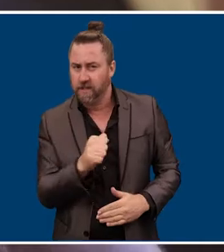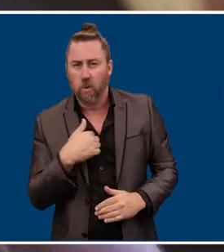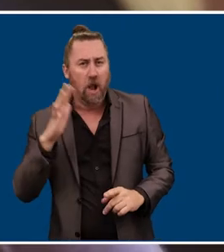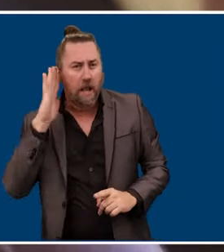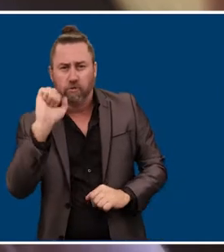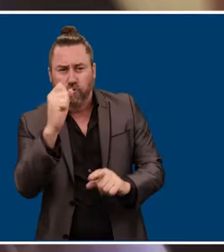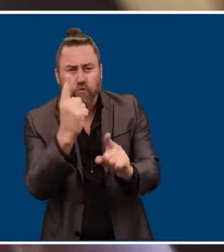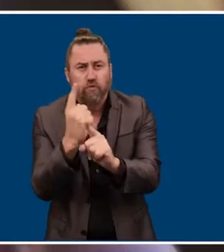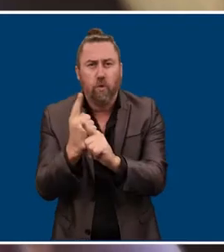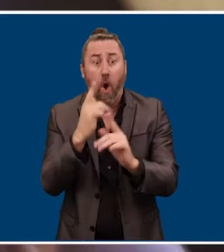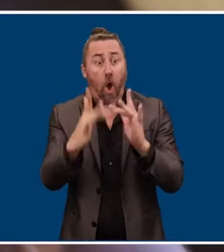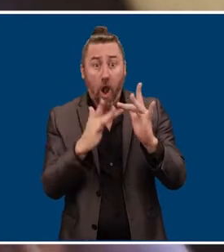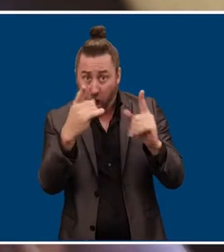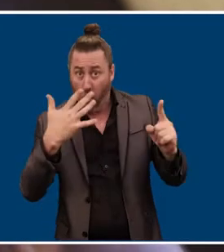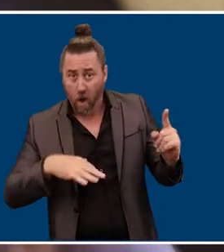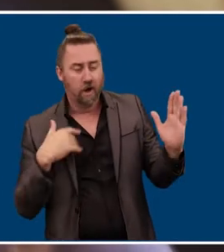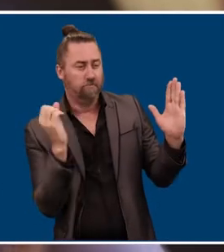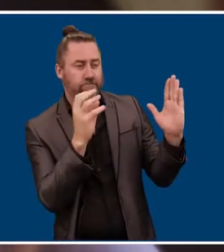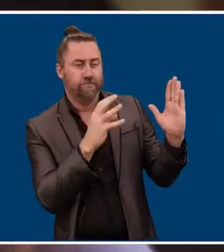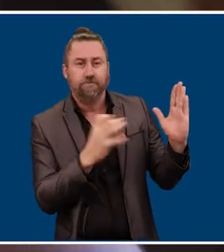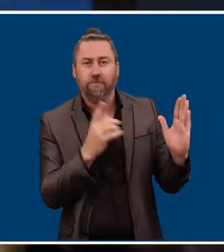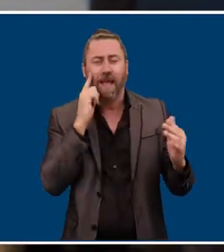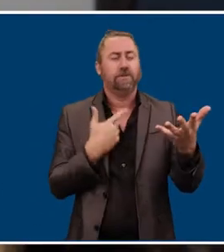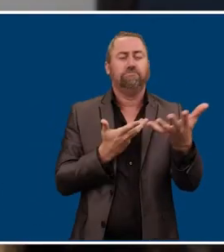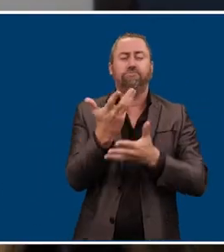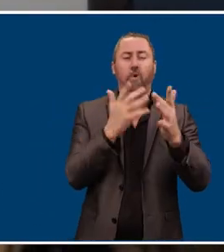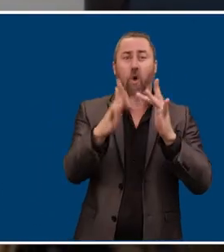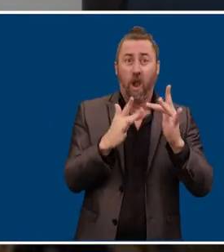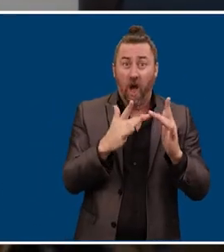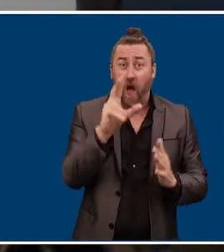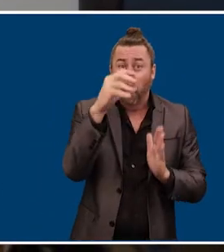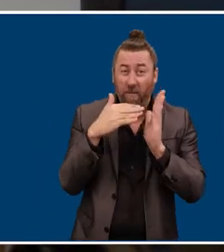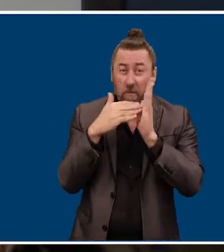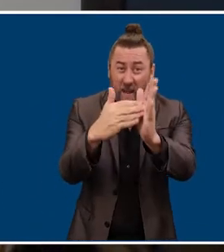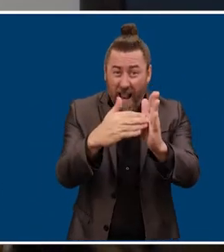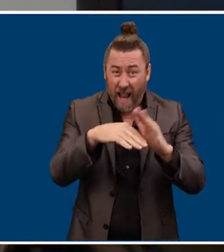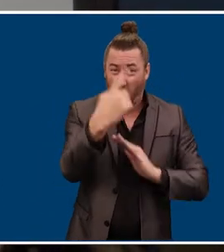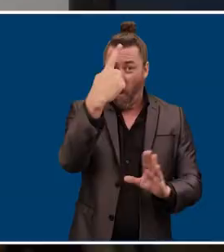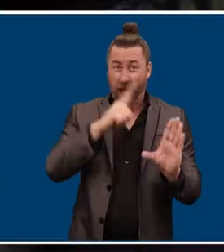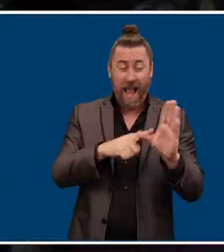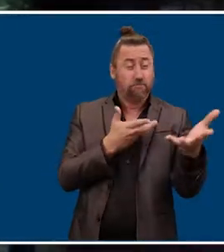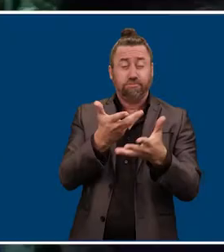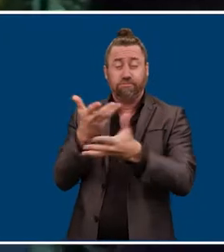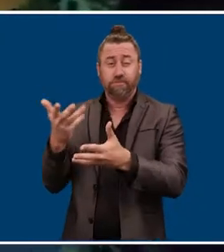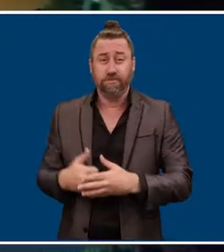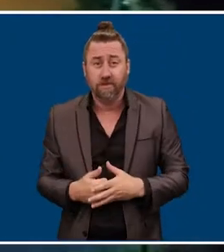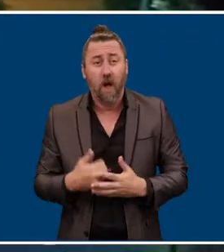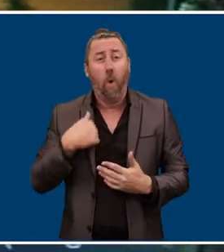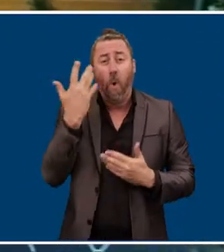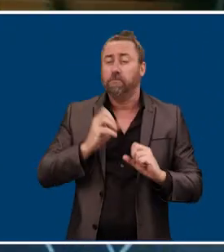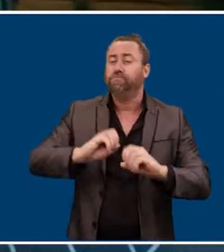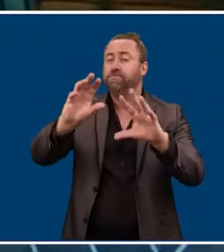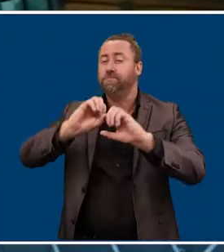you, creating more online services than ever, serving customers online over 12 million times each year. We've kept the state